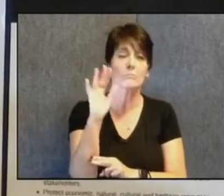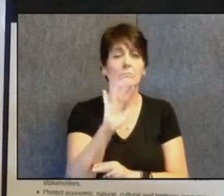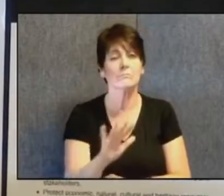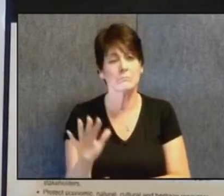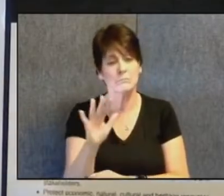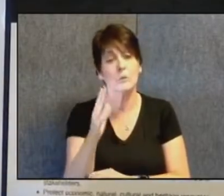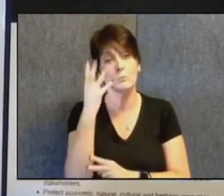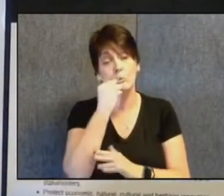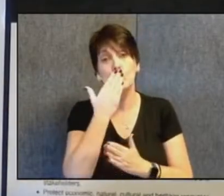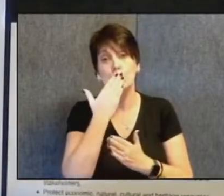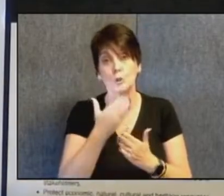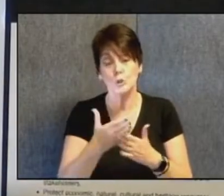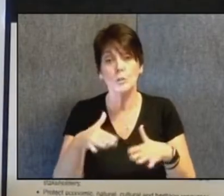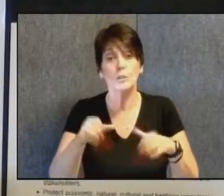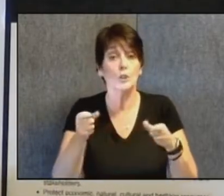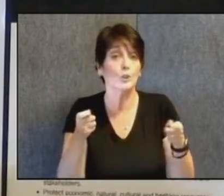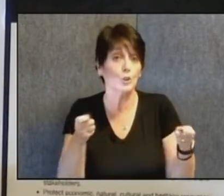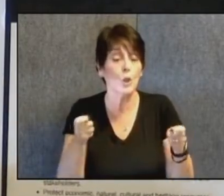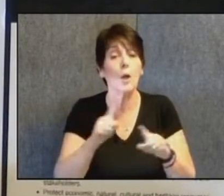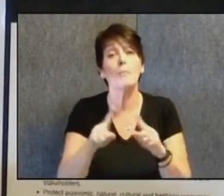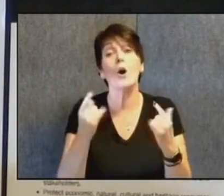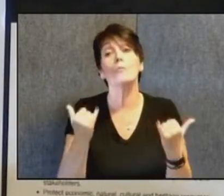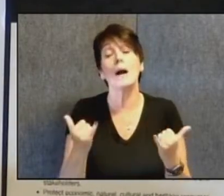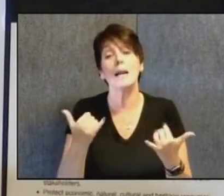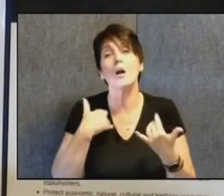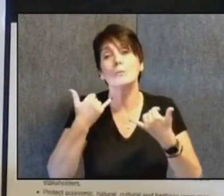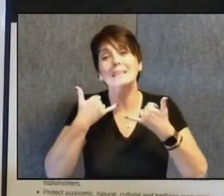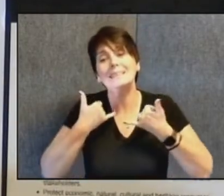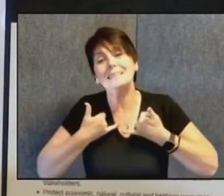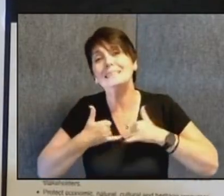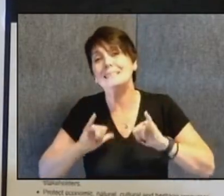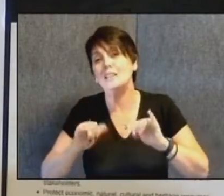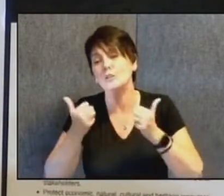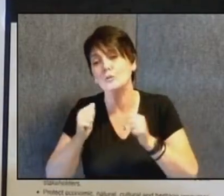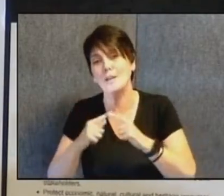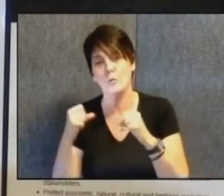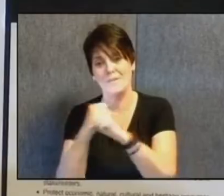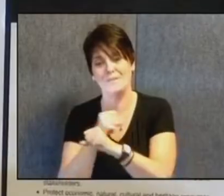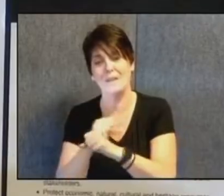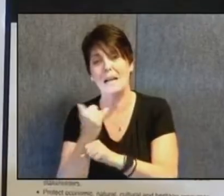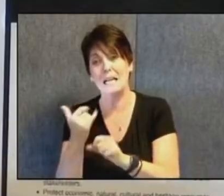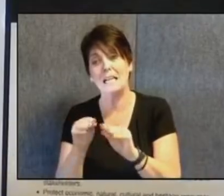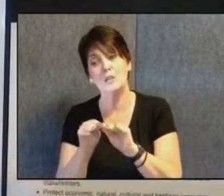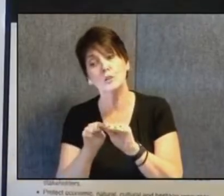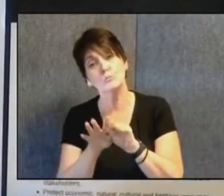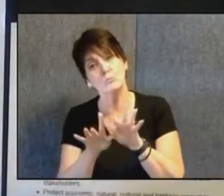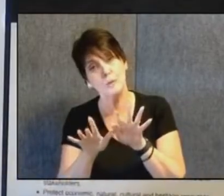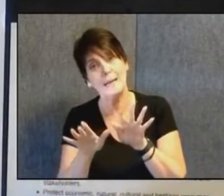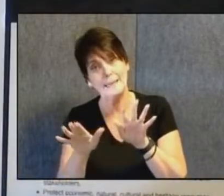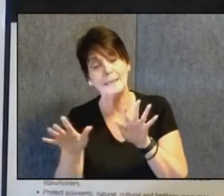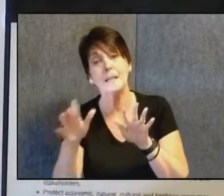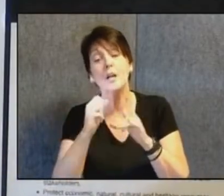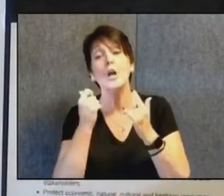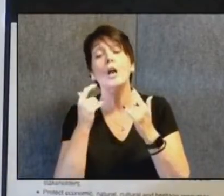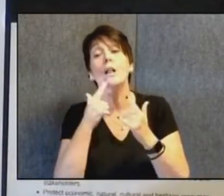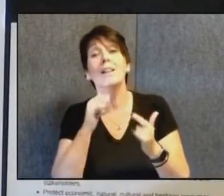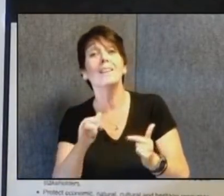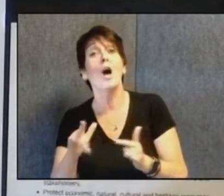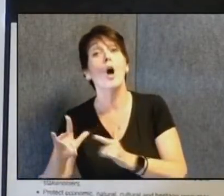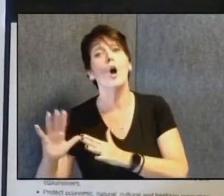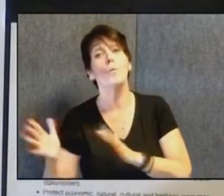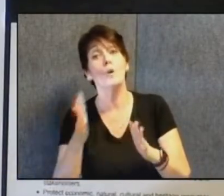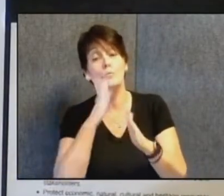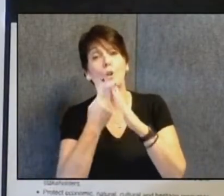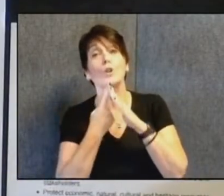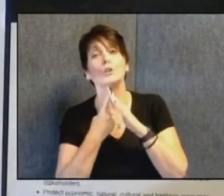fairly secure right now, but again, we are kind of chasing this one down. It's spreading lateral. The winds will